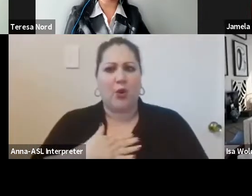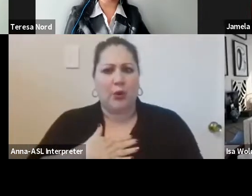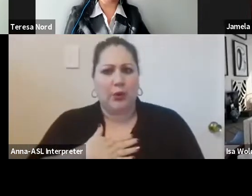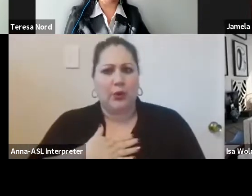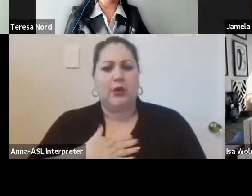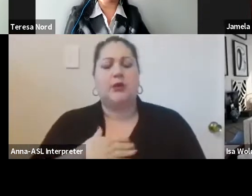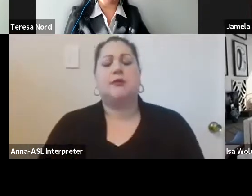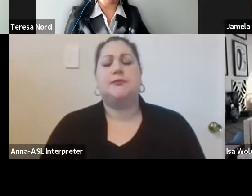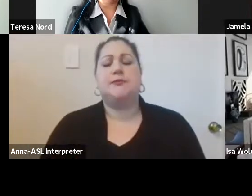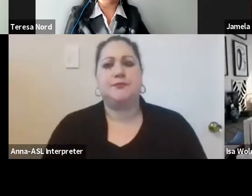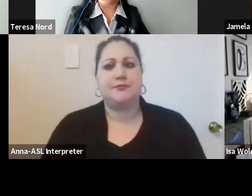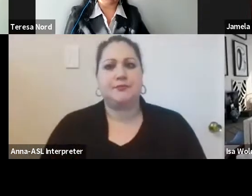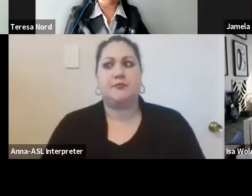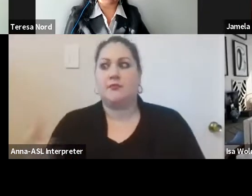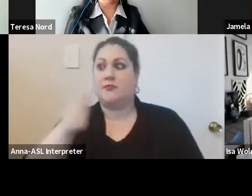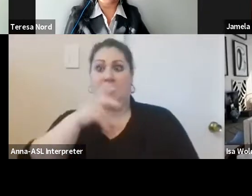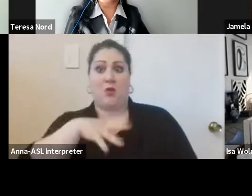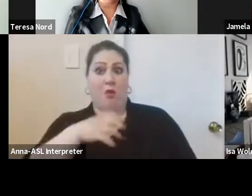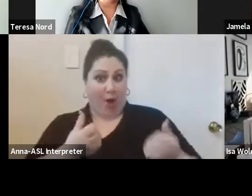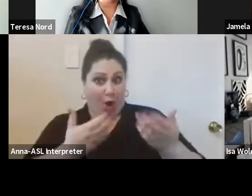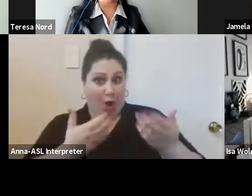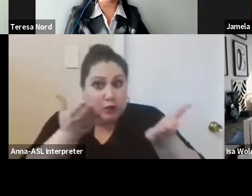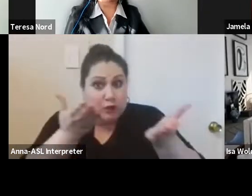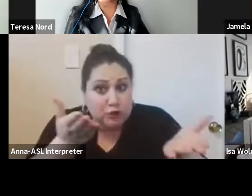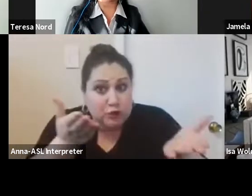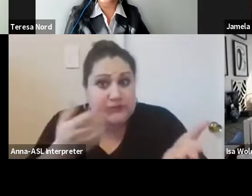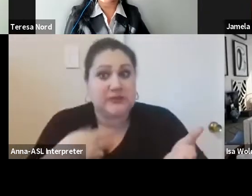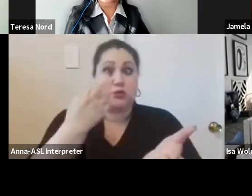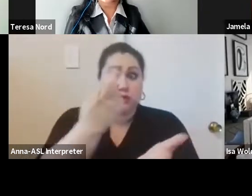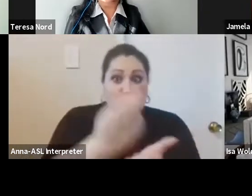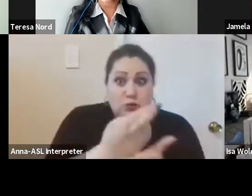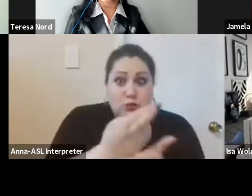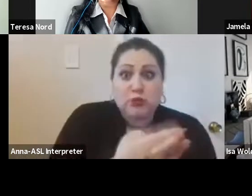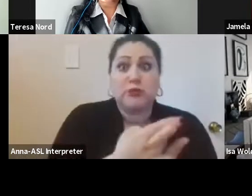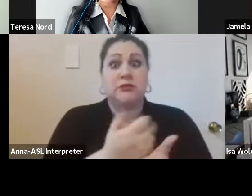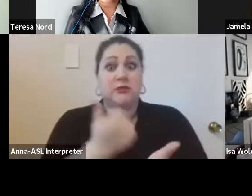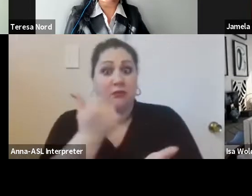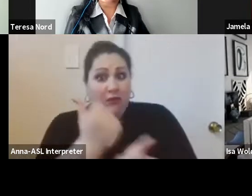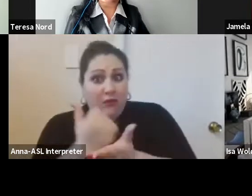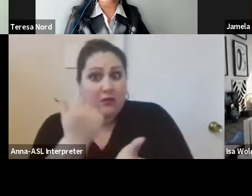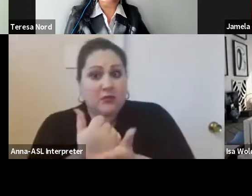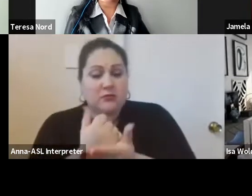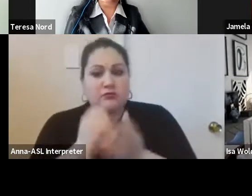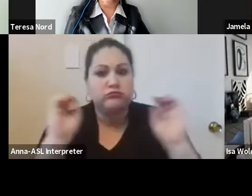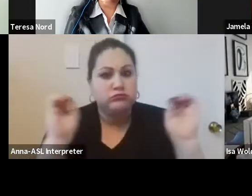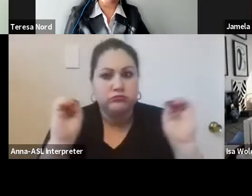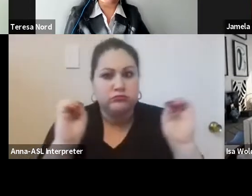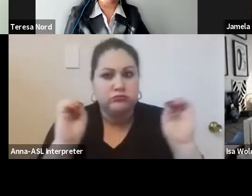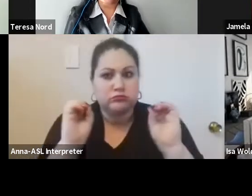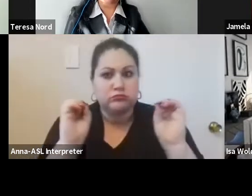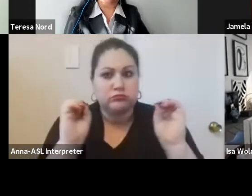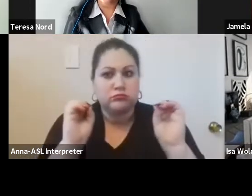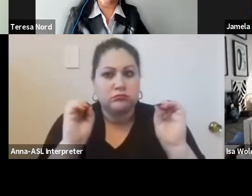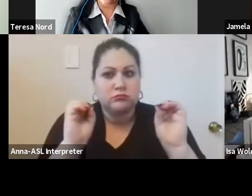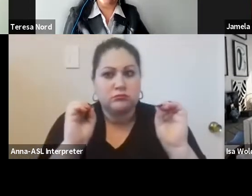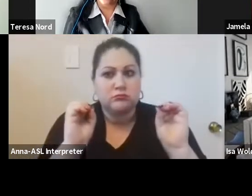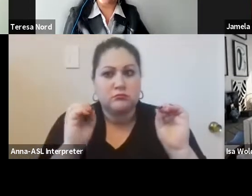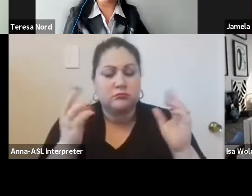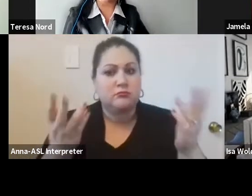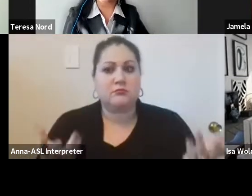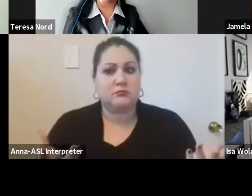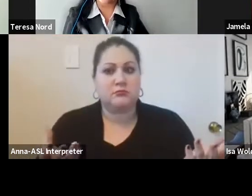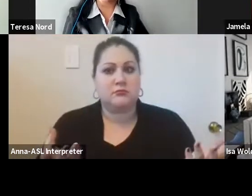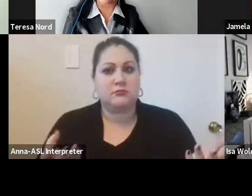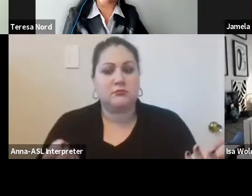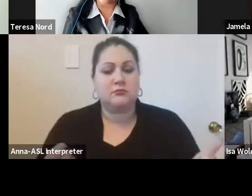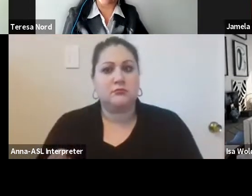You know, she didn't offer any services, any resources. You know, she didn't even ask